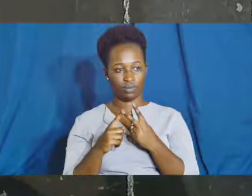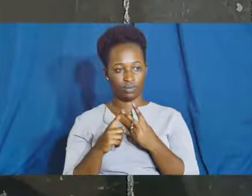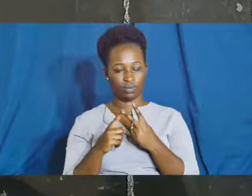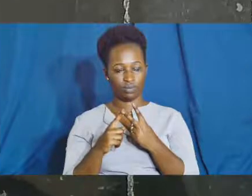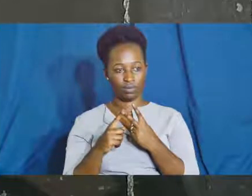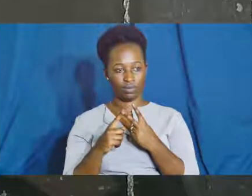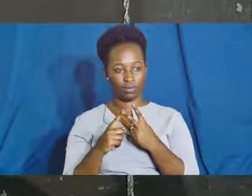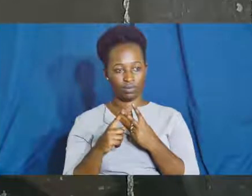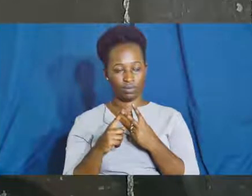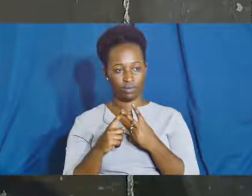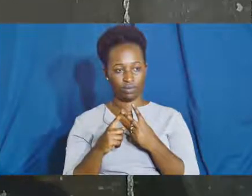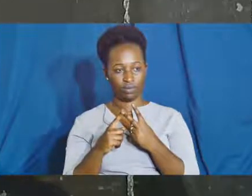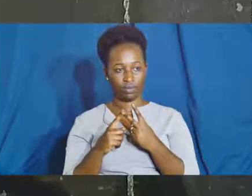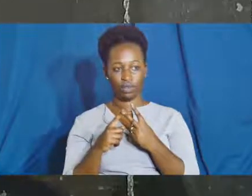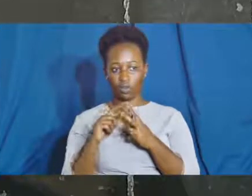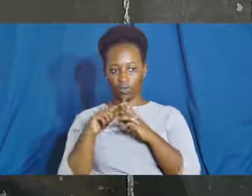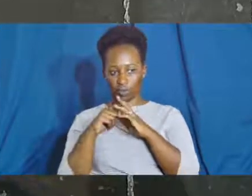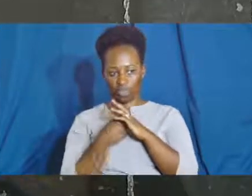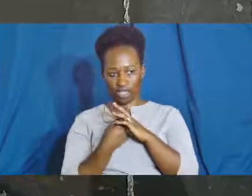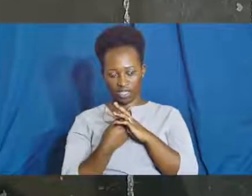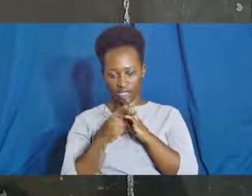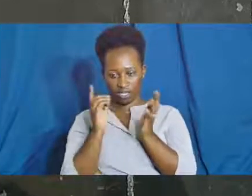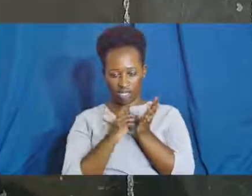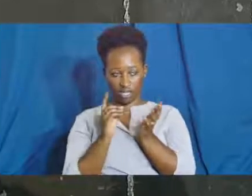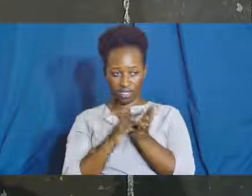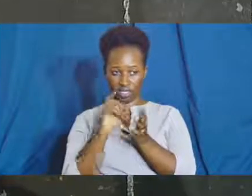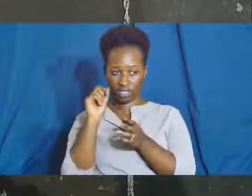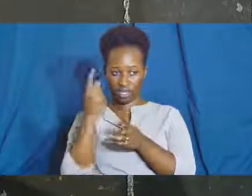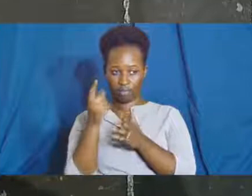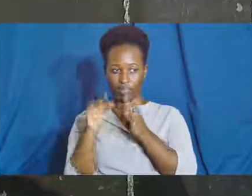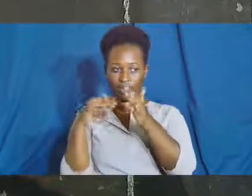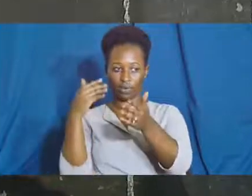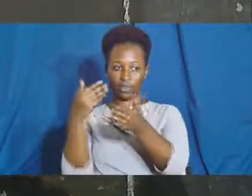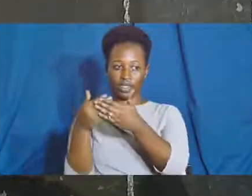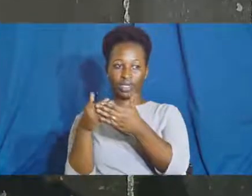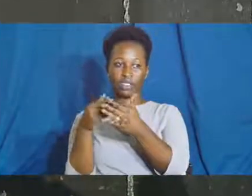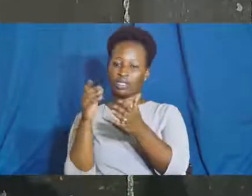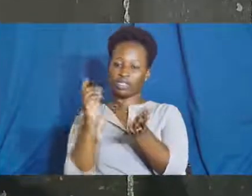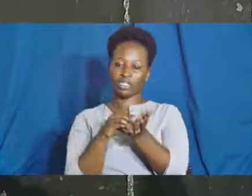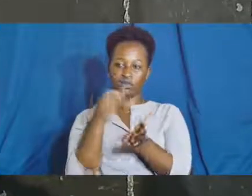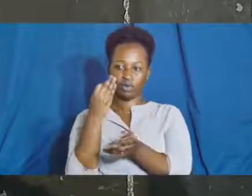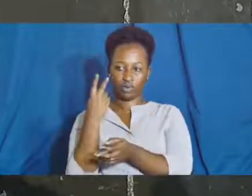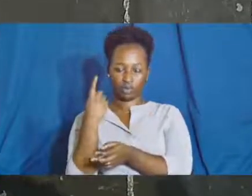of January 2017. Then we have stock 31st of December 2017.